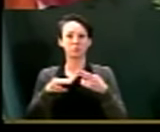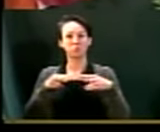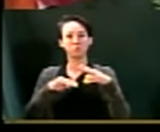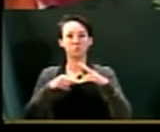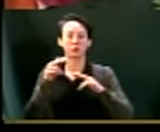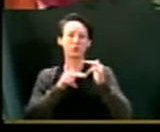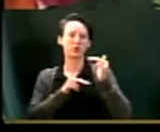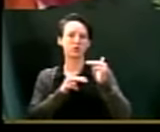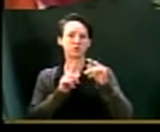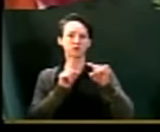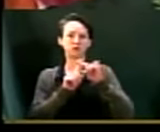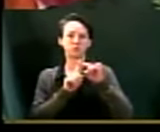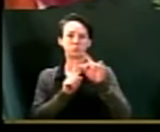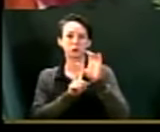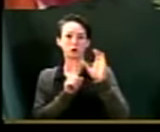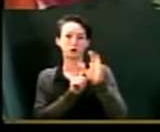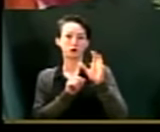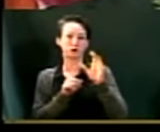the kindergarten portfolios.